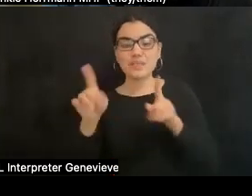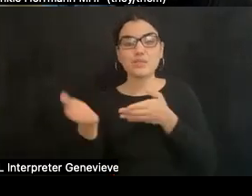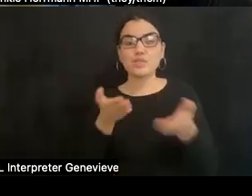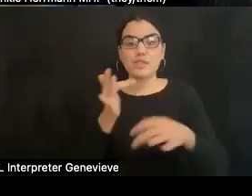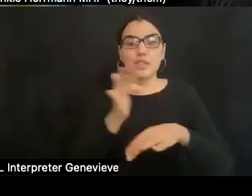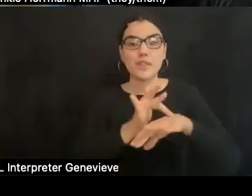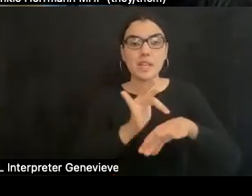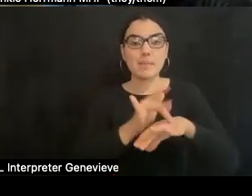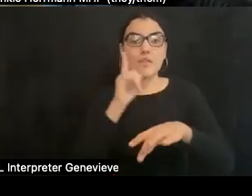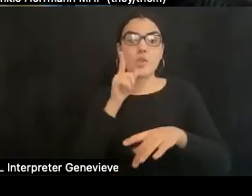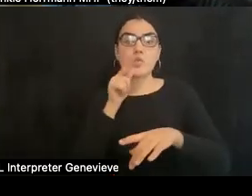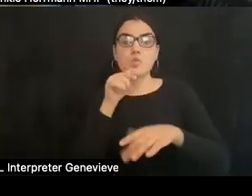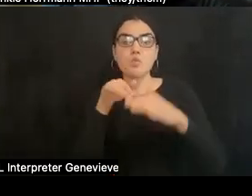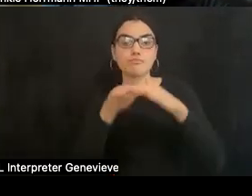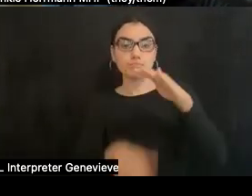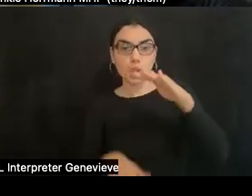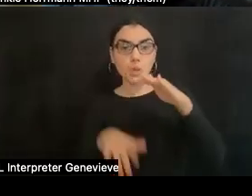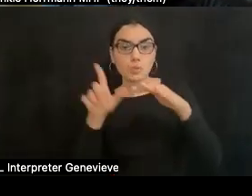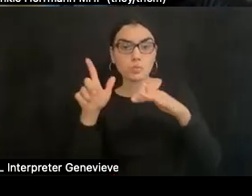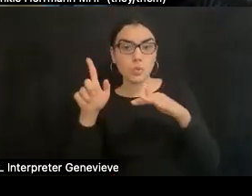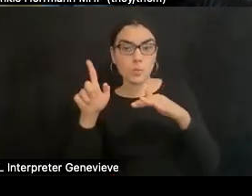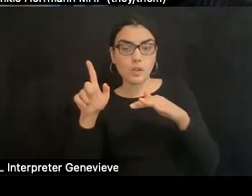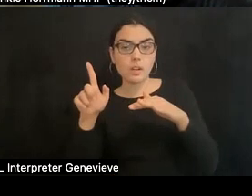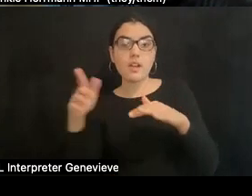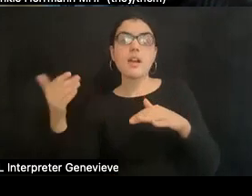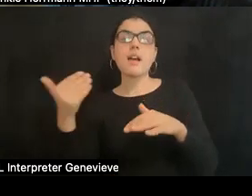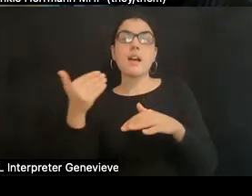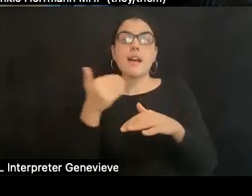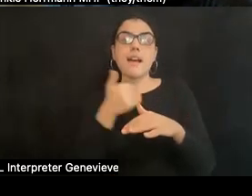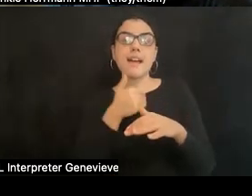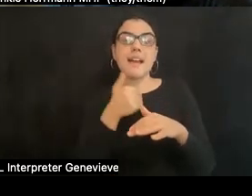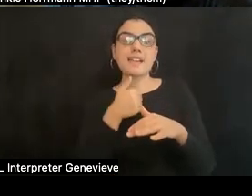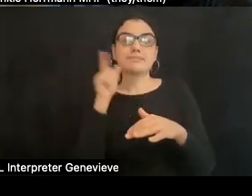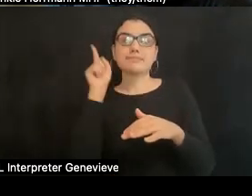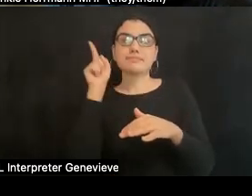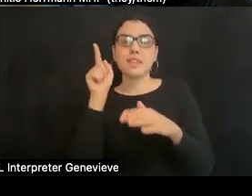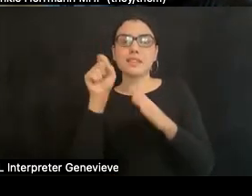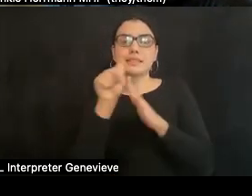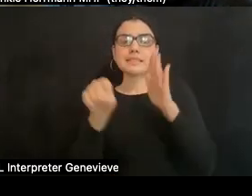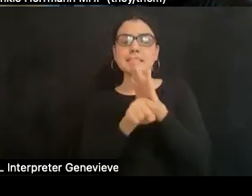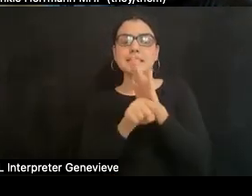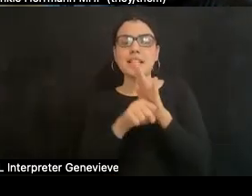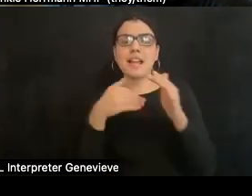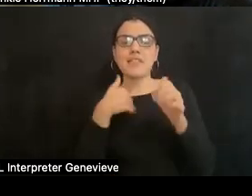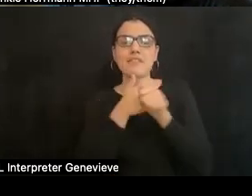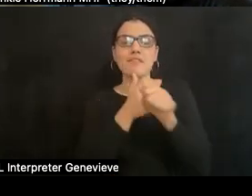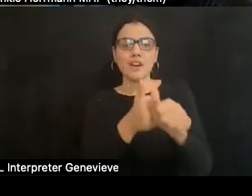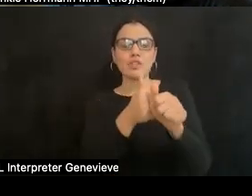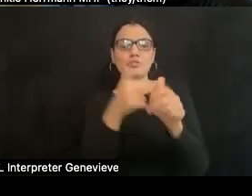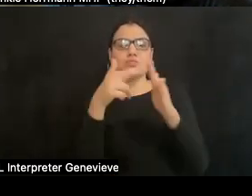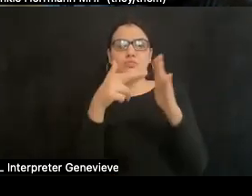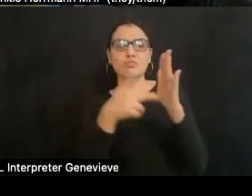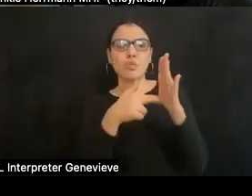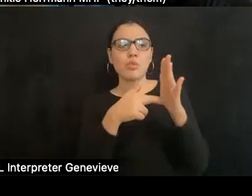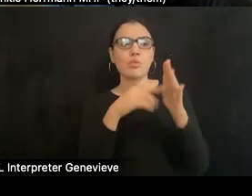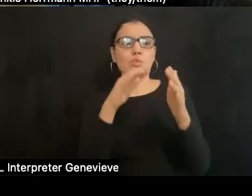people who are under 21 years old. And there's a formula that the state has created that basically looks at what type